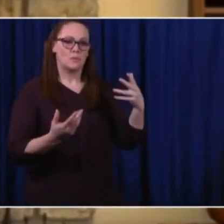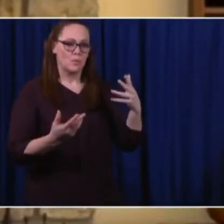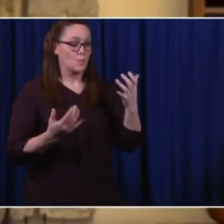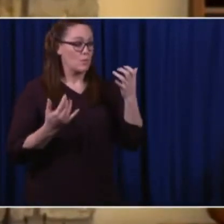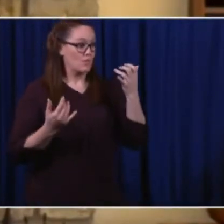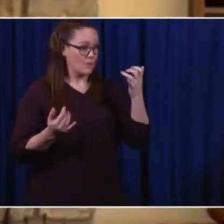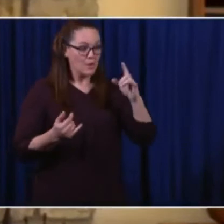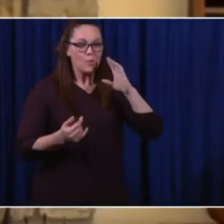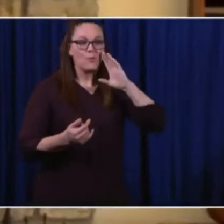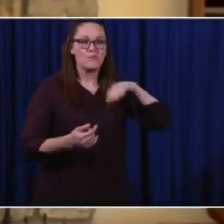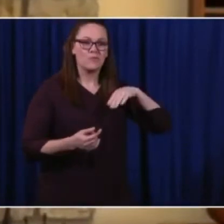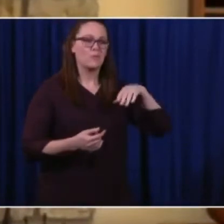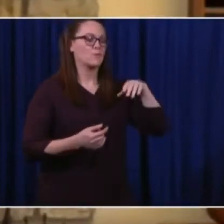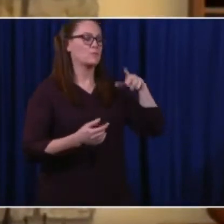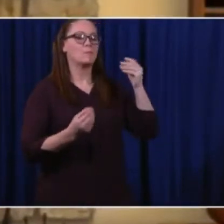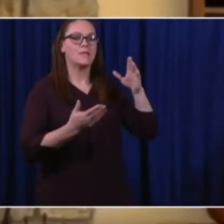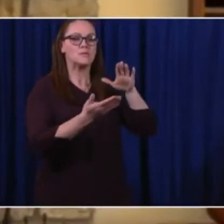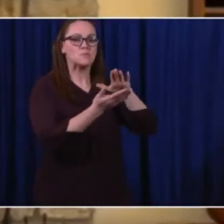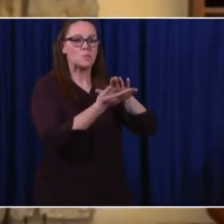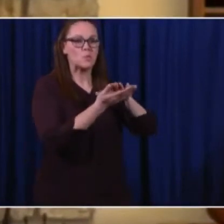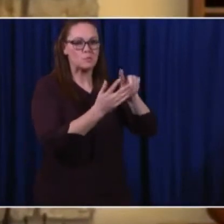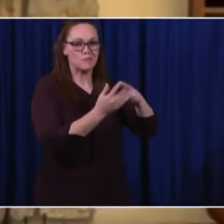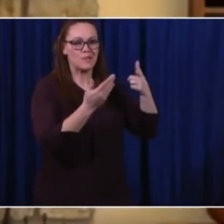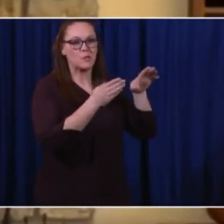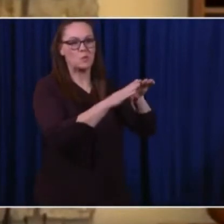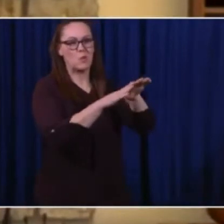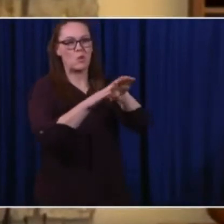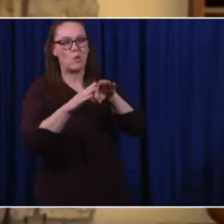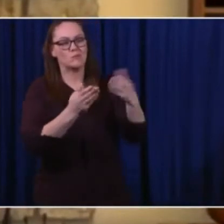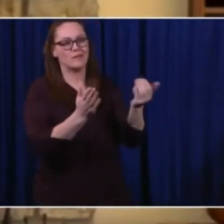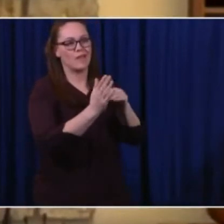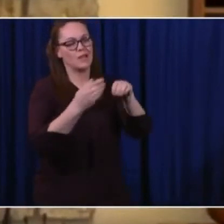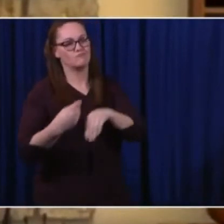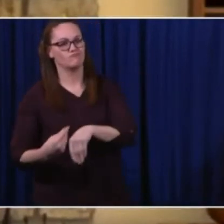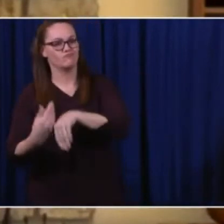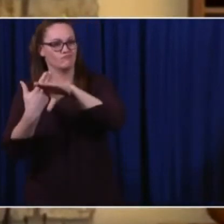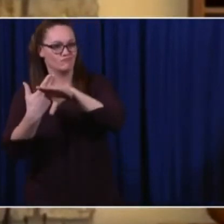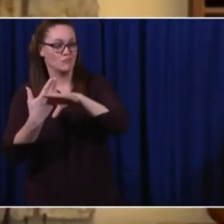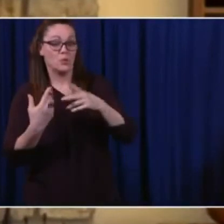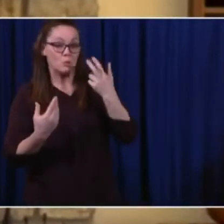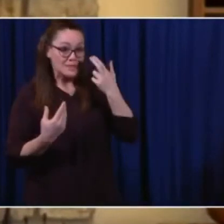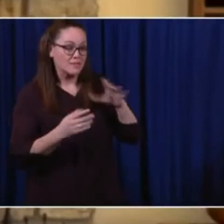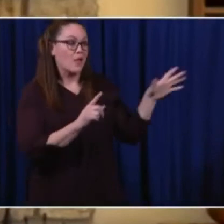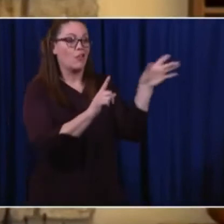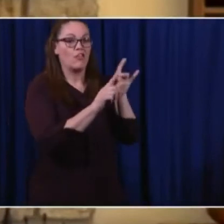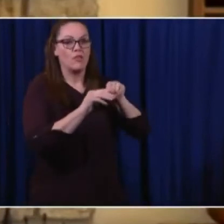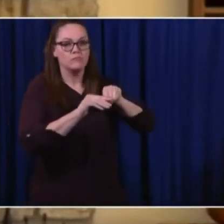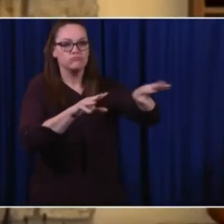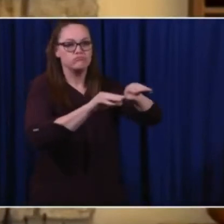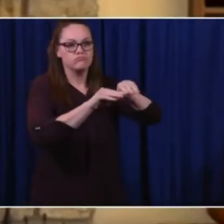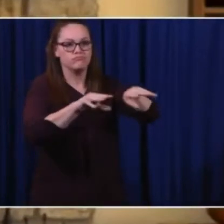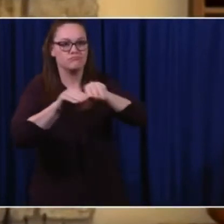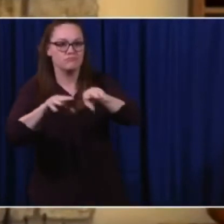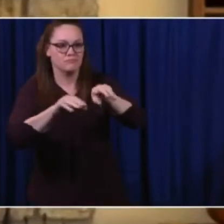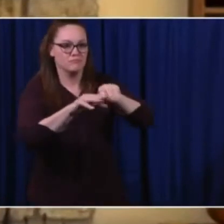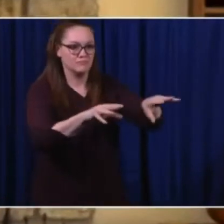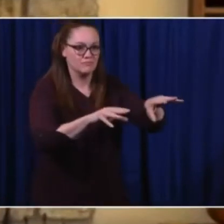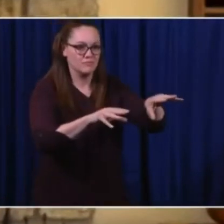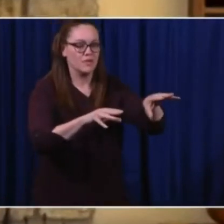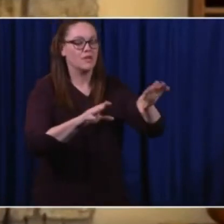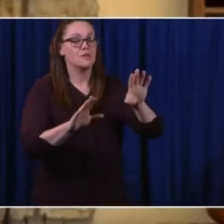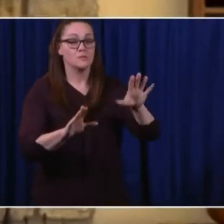remote learning for the next couple weeks or even longer because of some outbreaks within their district. That leads to a